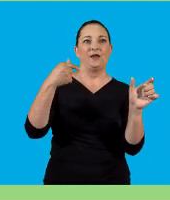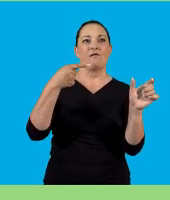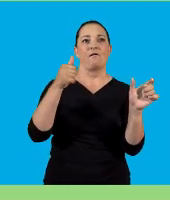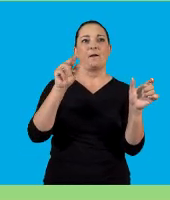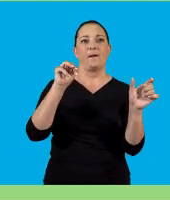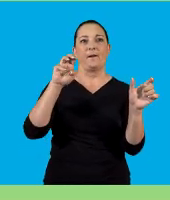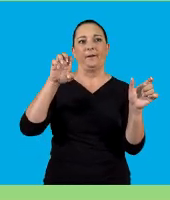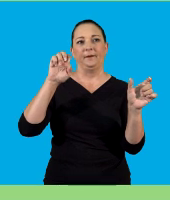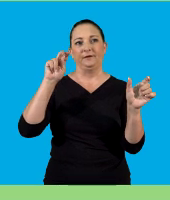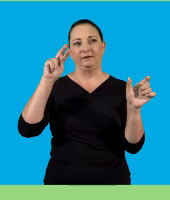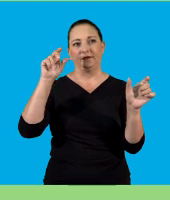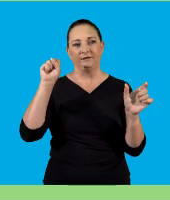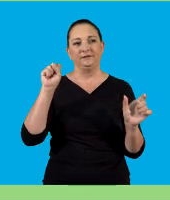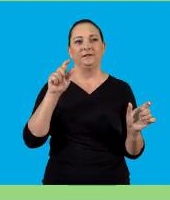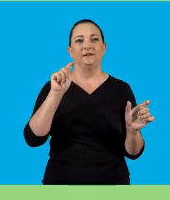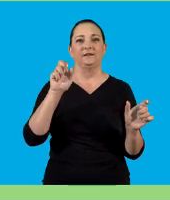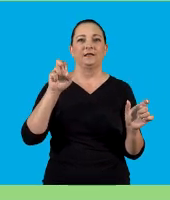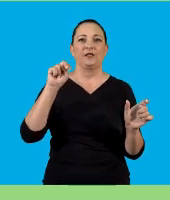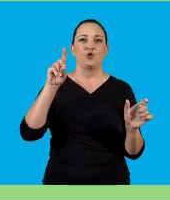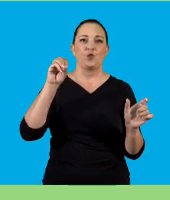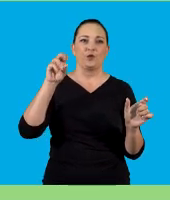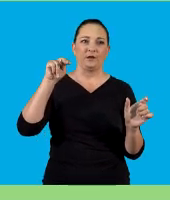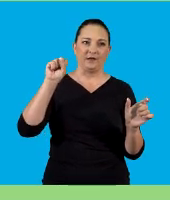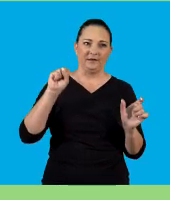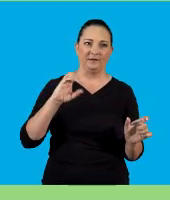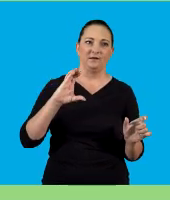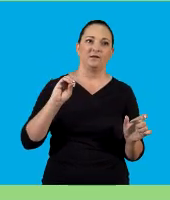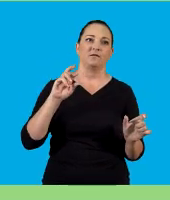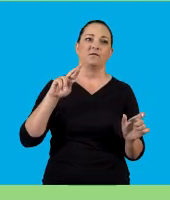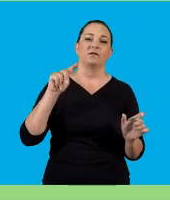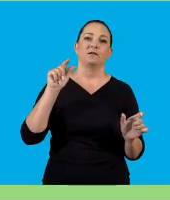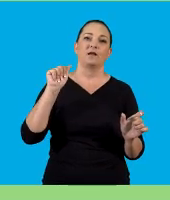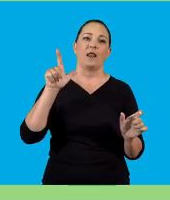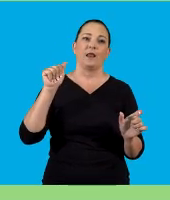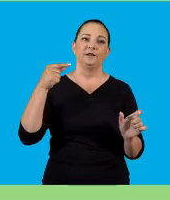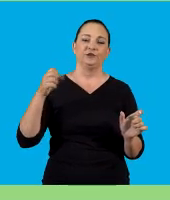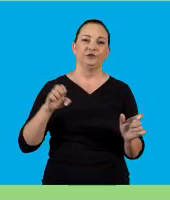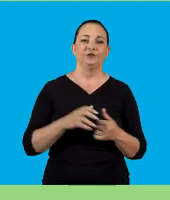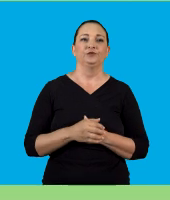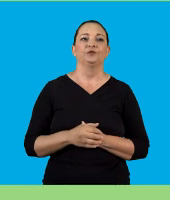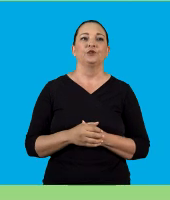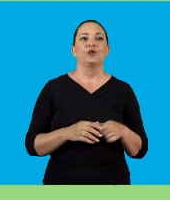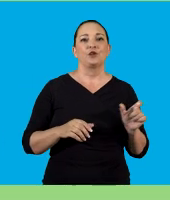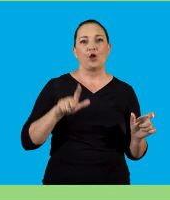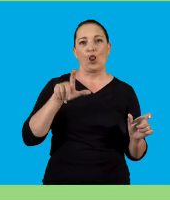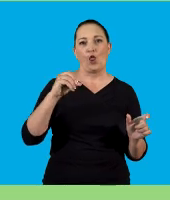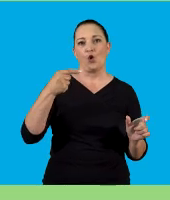tendons, cartilage. We are going to look at a process called locomotion.